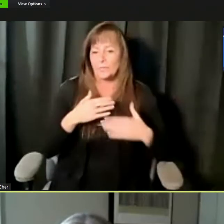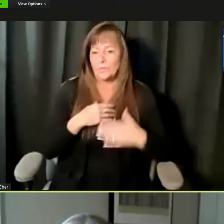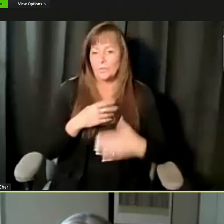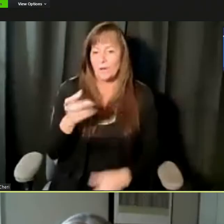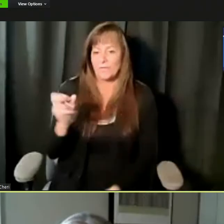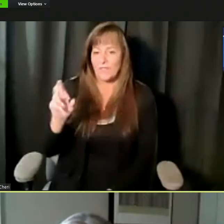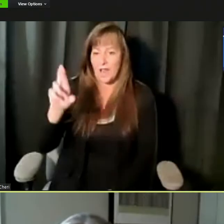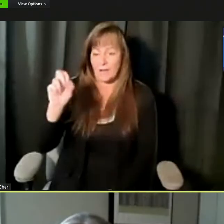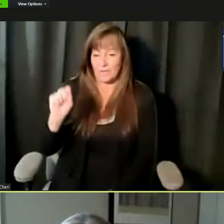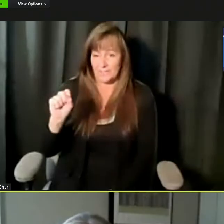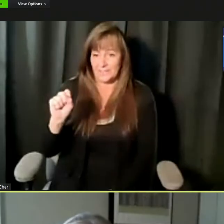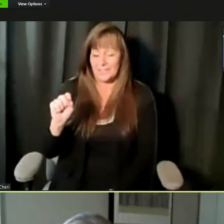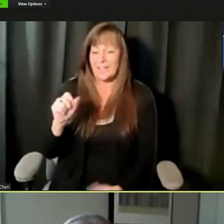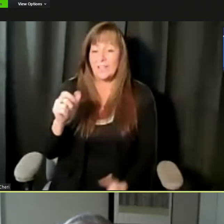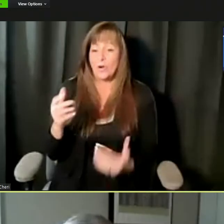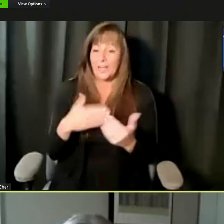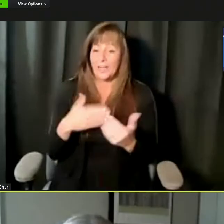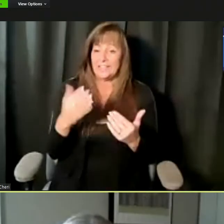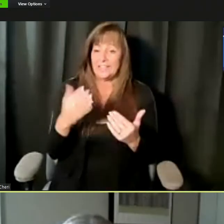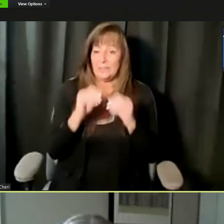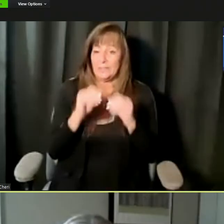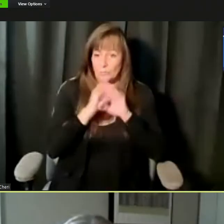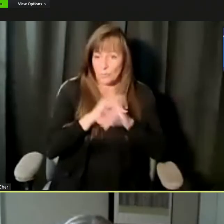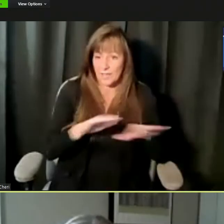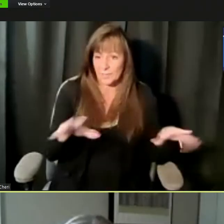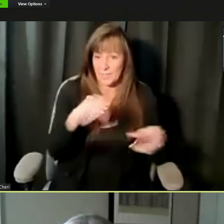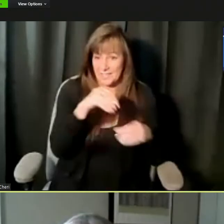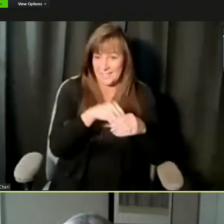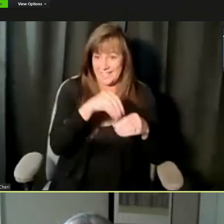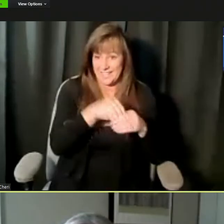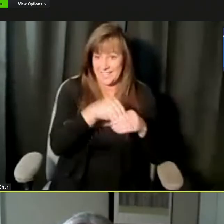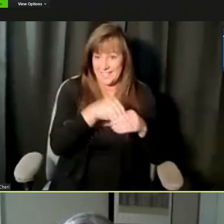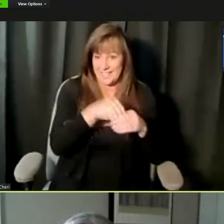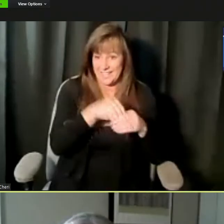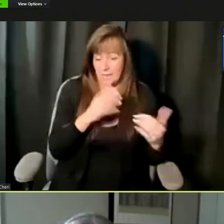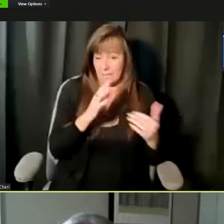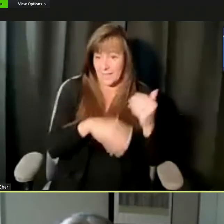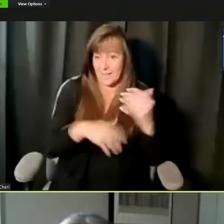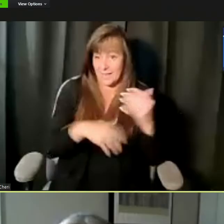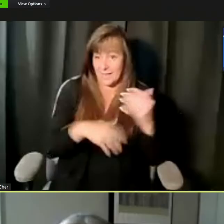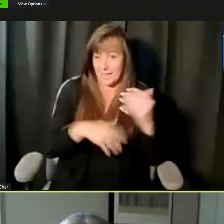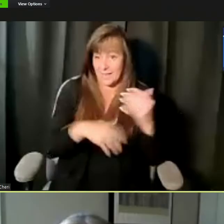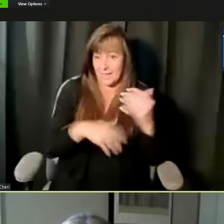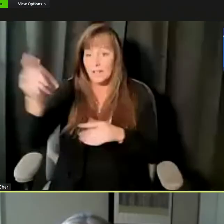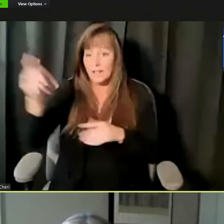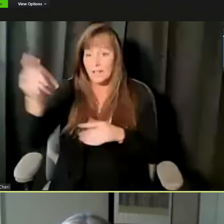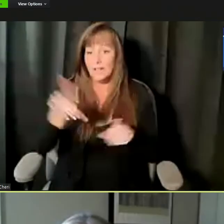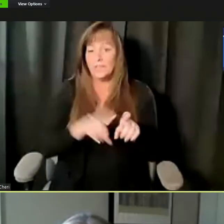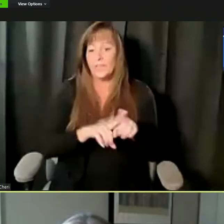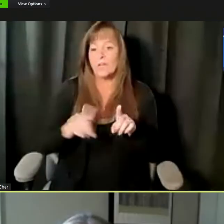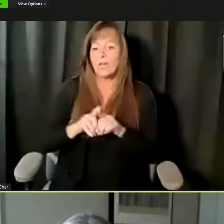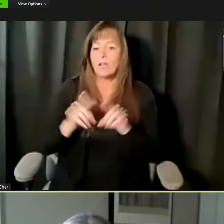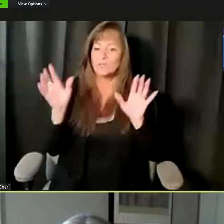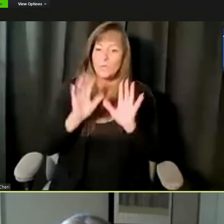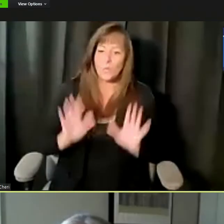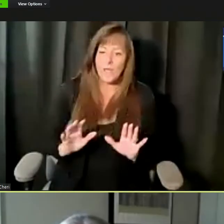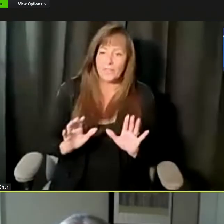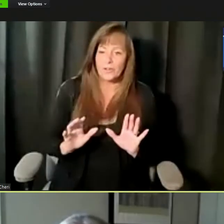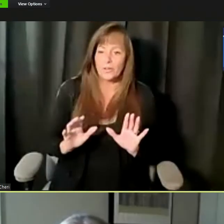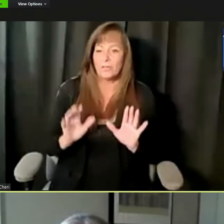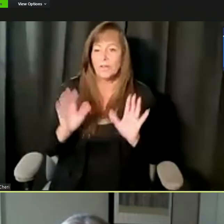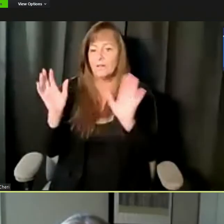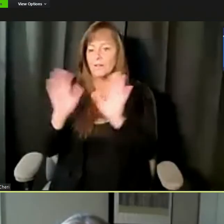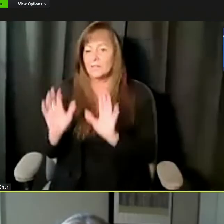transmitted in indoor environments. But there also are just weather, climate factors that can change